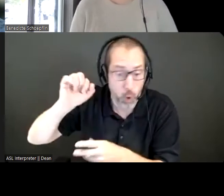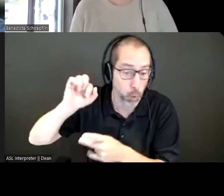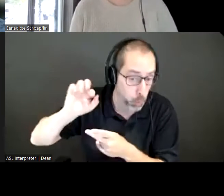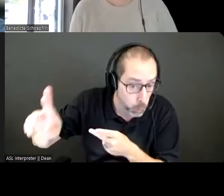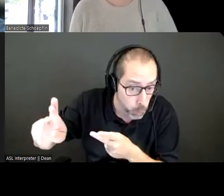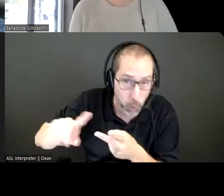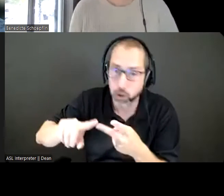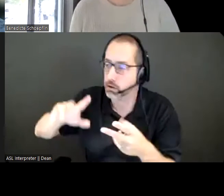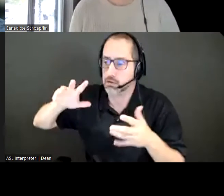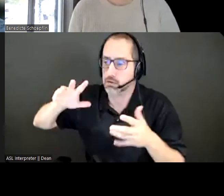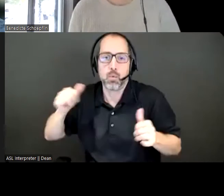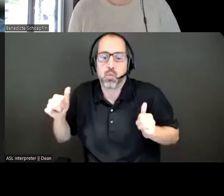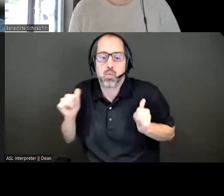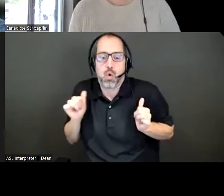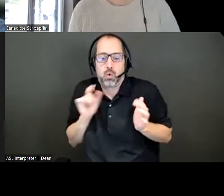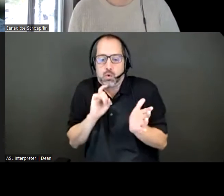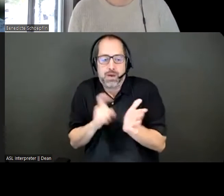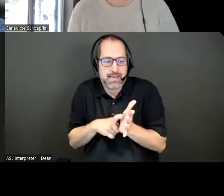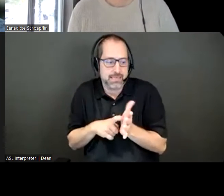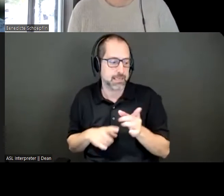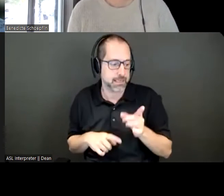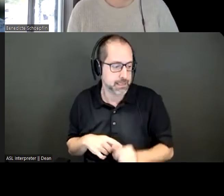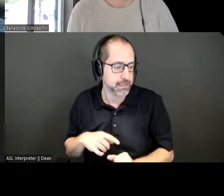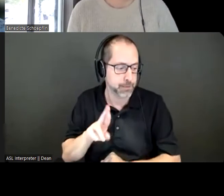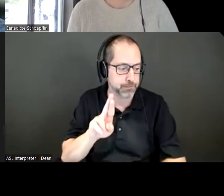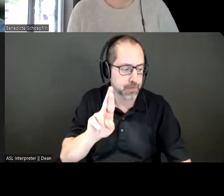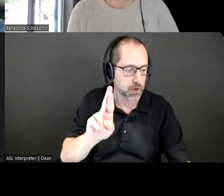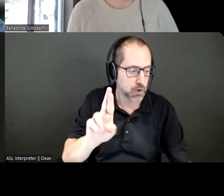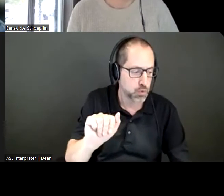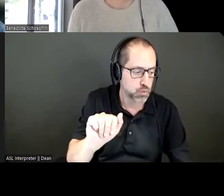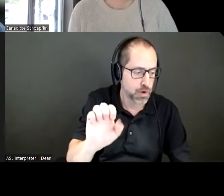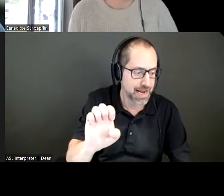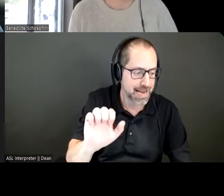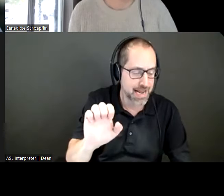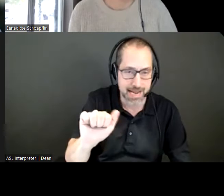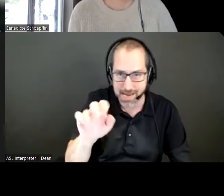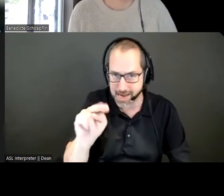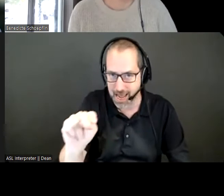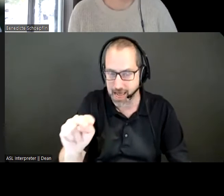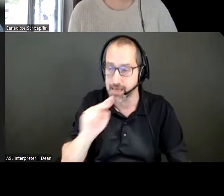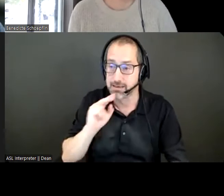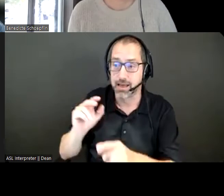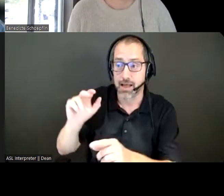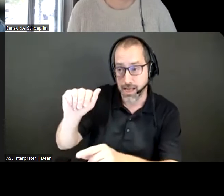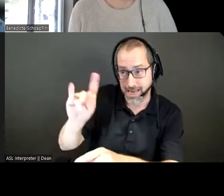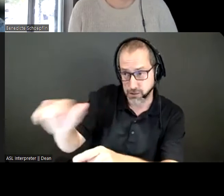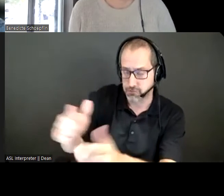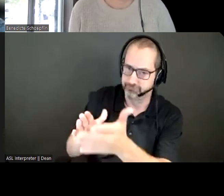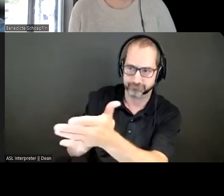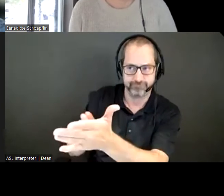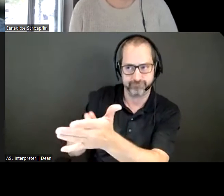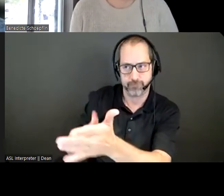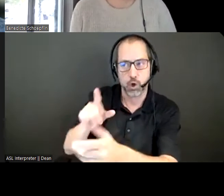it. I think we have to commend you, Angel, for the work that you're doing to advocate for